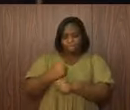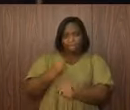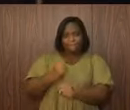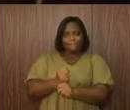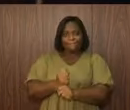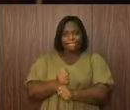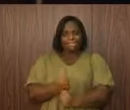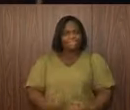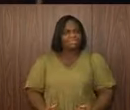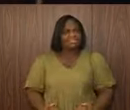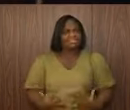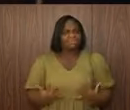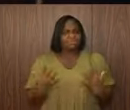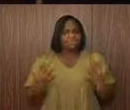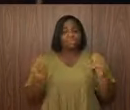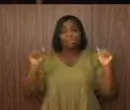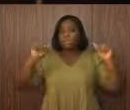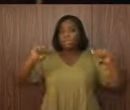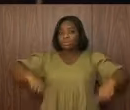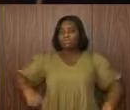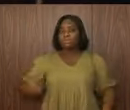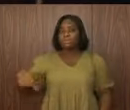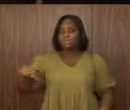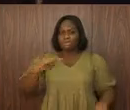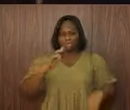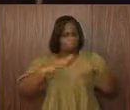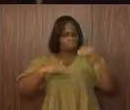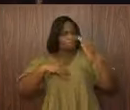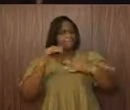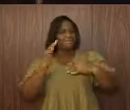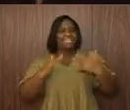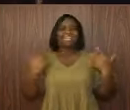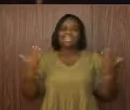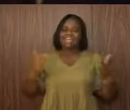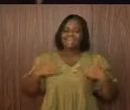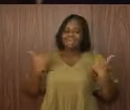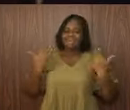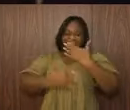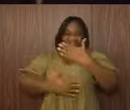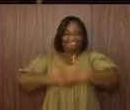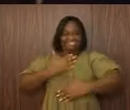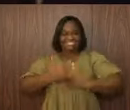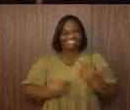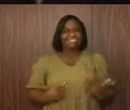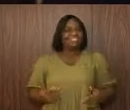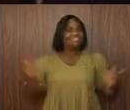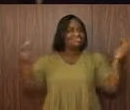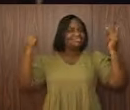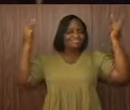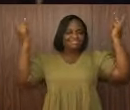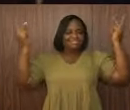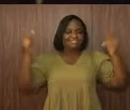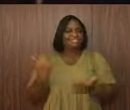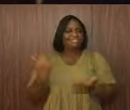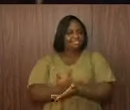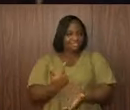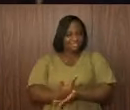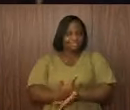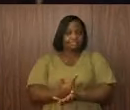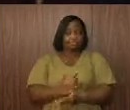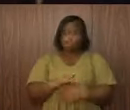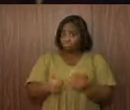that will enable us to build the happy, progressive, and prosperous Ghana we all